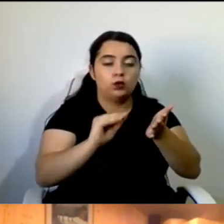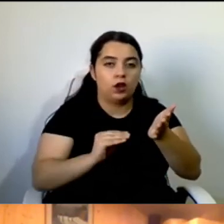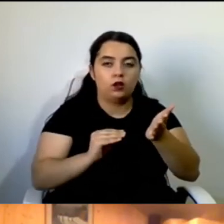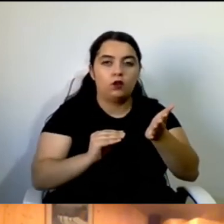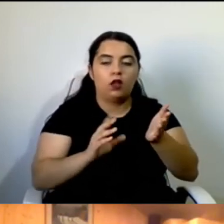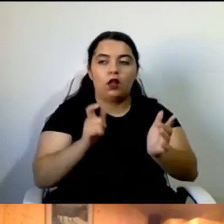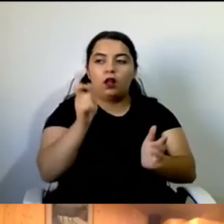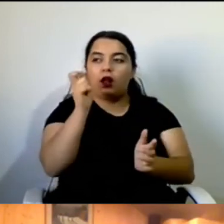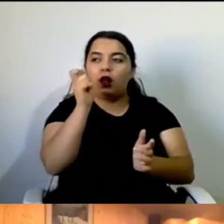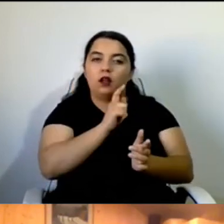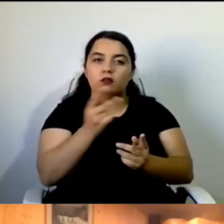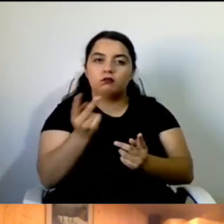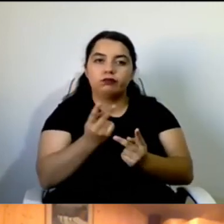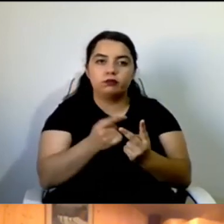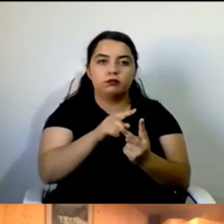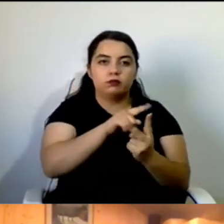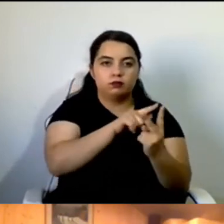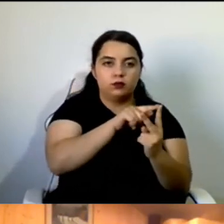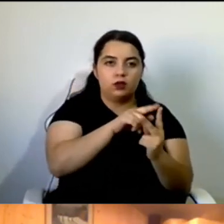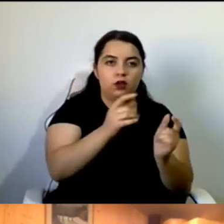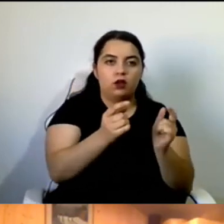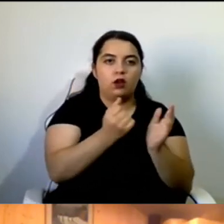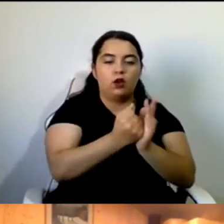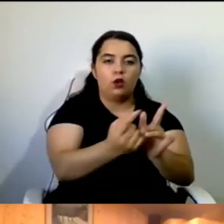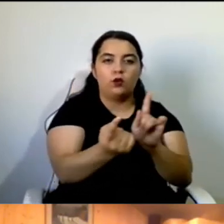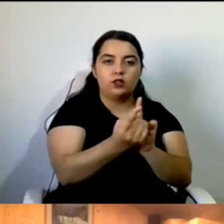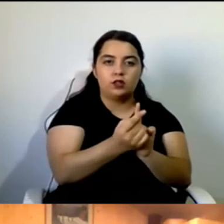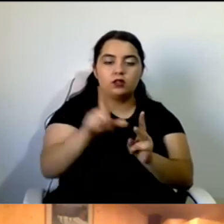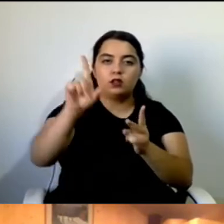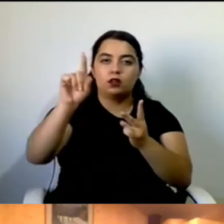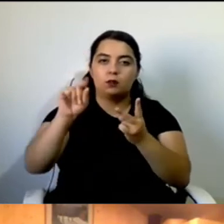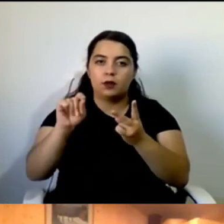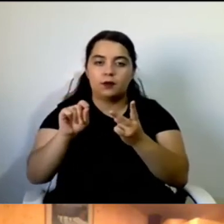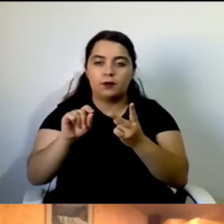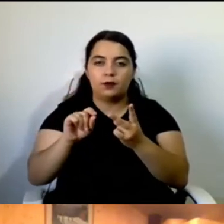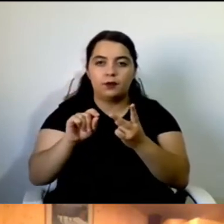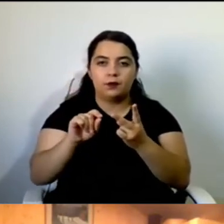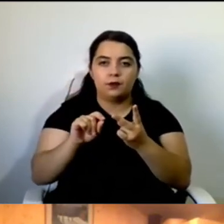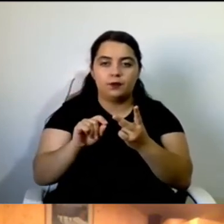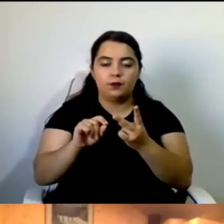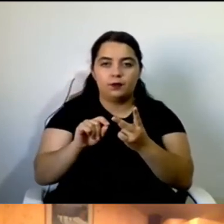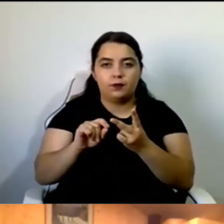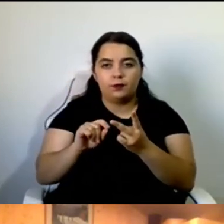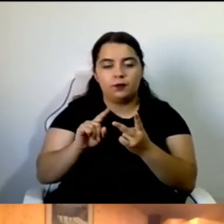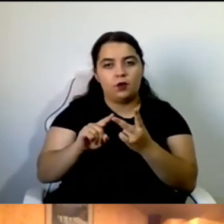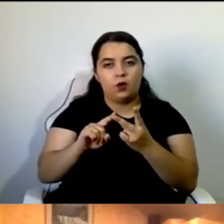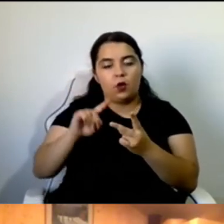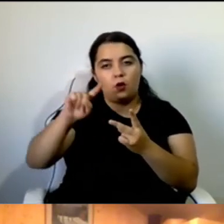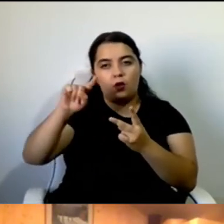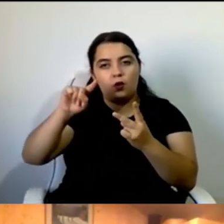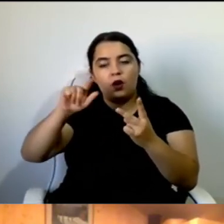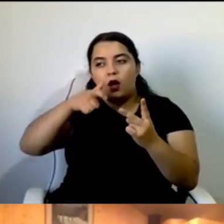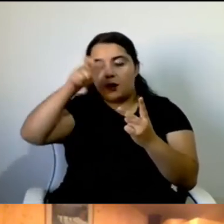case, I signed the contract with my assistant, but they also signed the contract with Steele, who is actually paying the money. And I